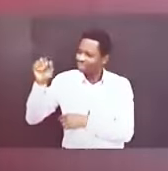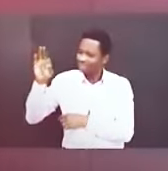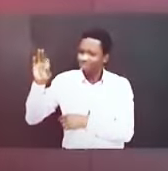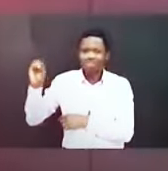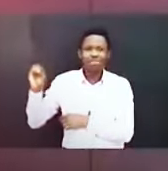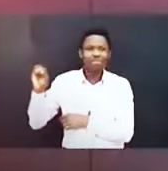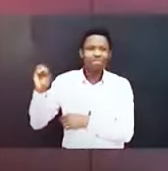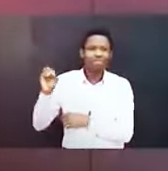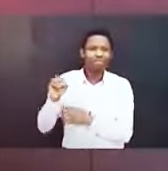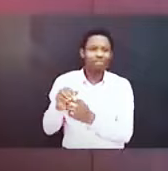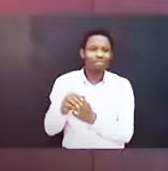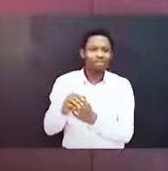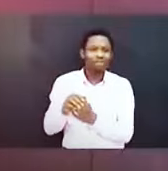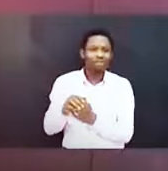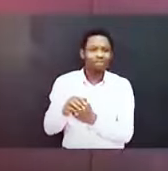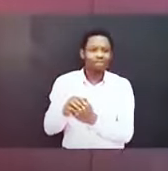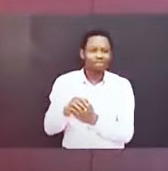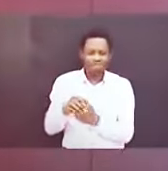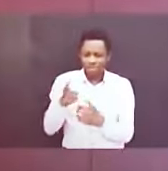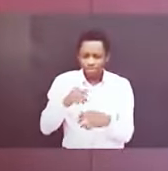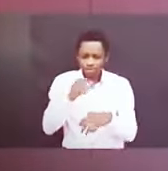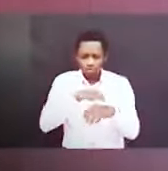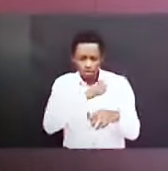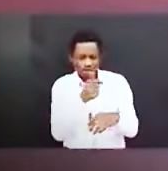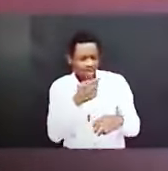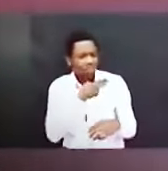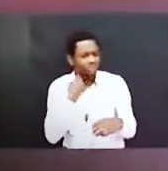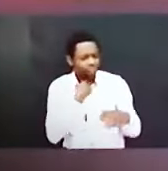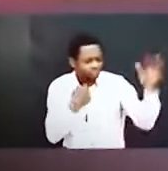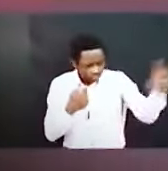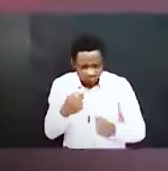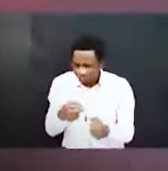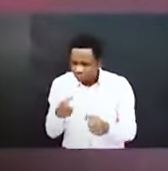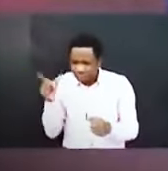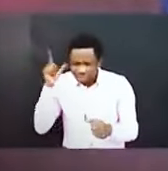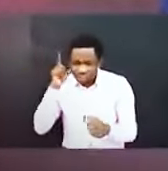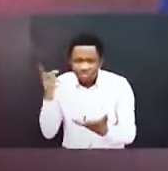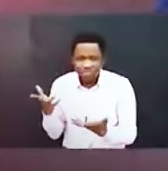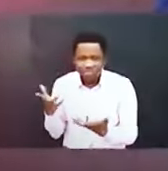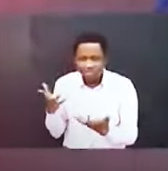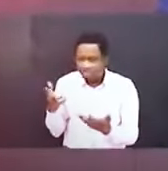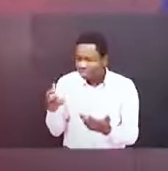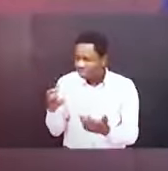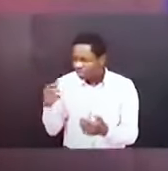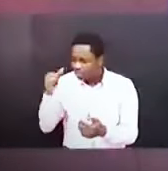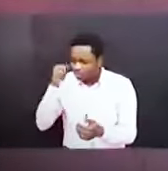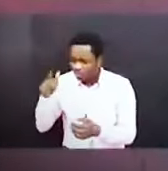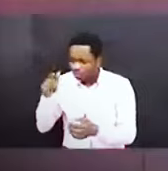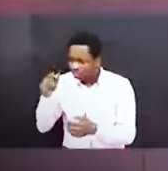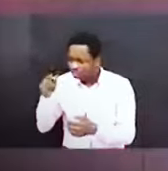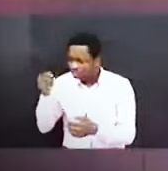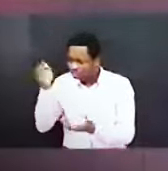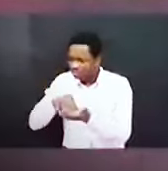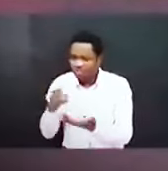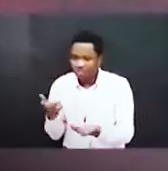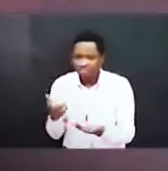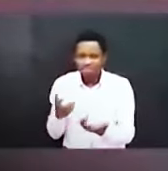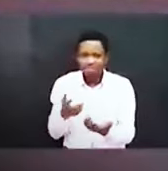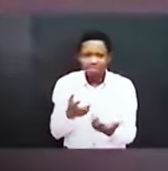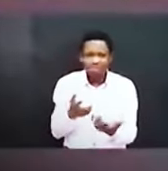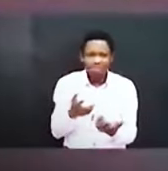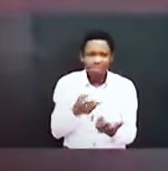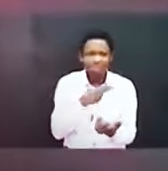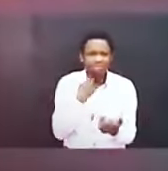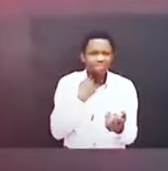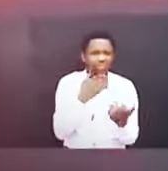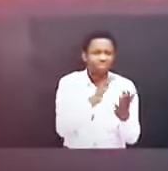Pastor, come. Listen to what this woman is saying. Mommy, what's she saying? Then she repeated it. I said, Asafo, who is this woman?